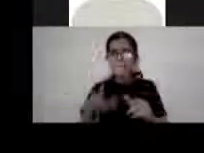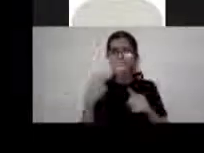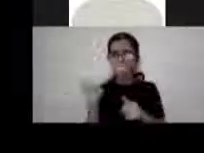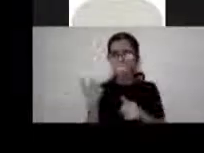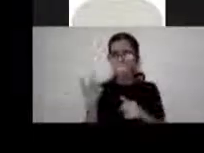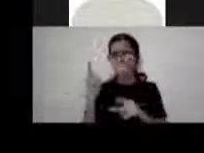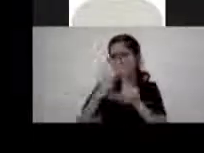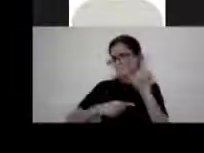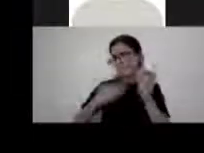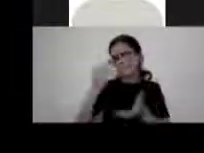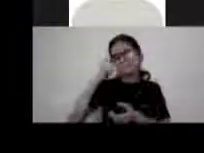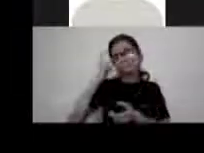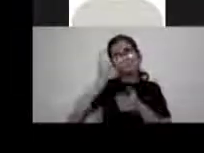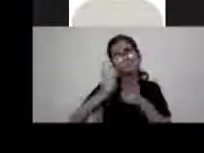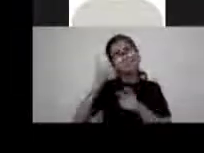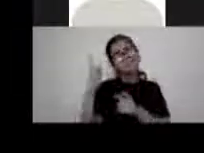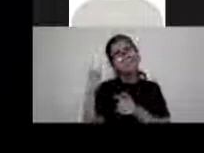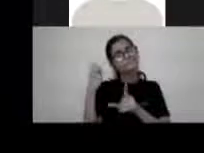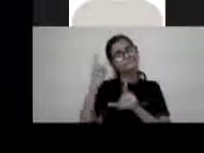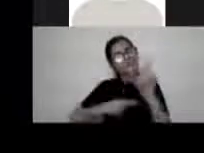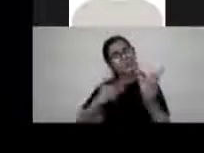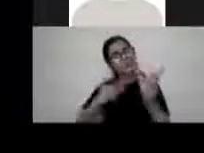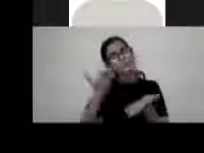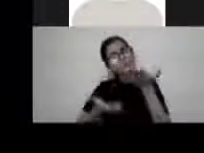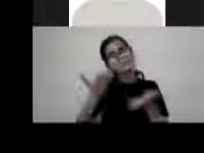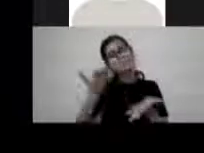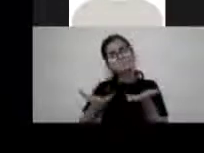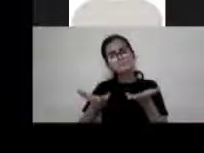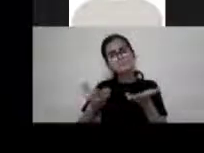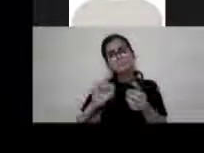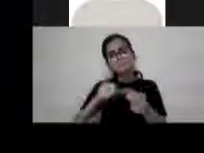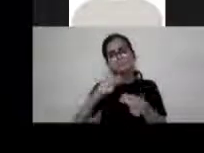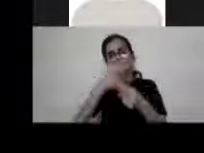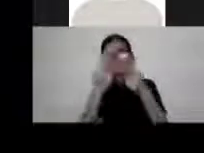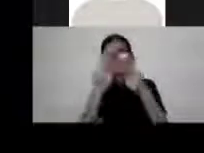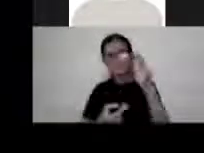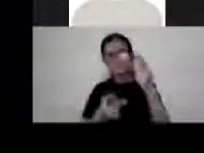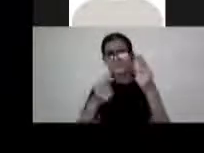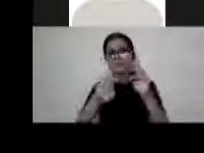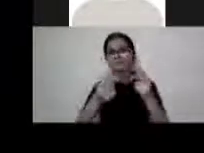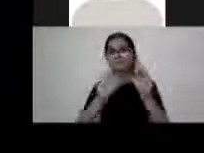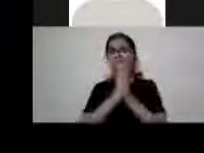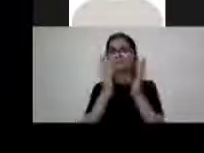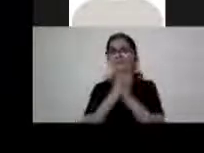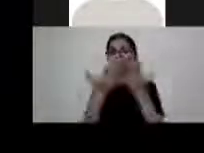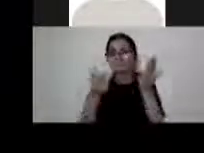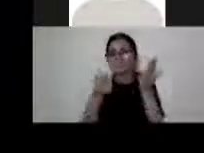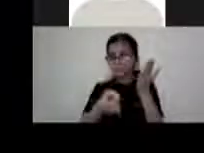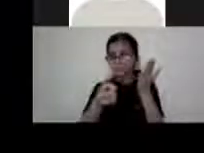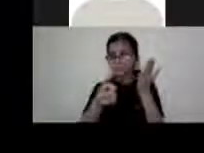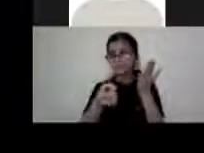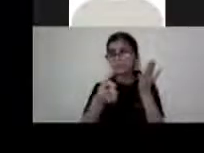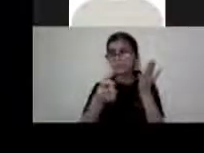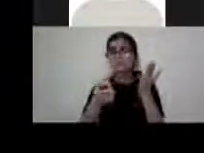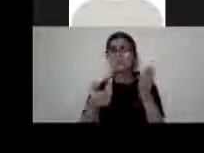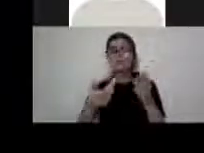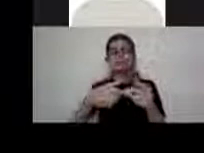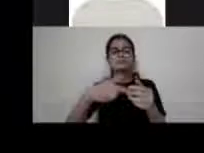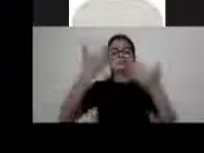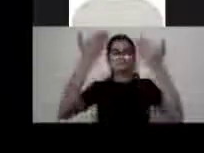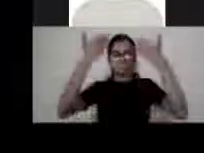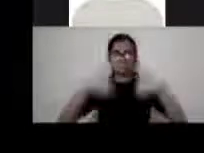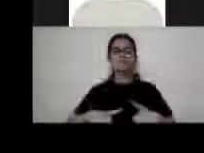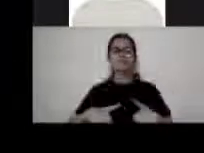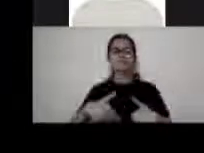last year, spring last year. It is an art book. This art book, Mensch, is called Human.